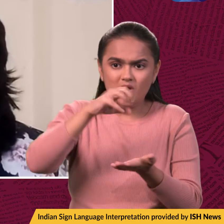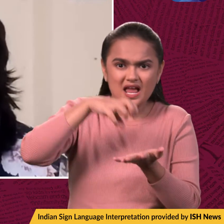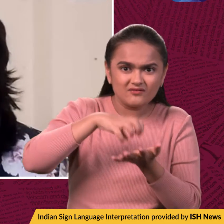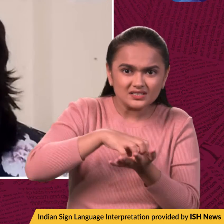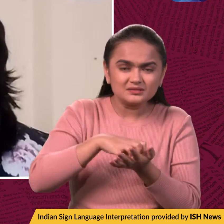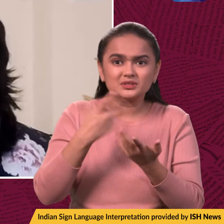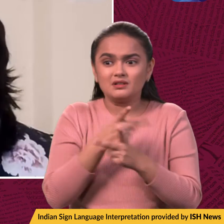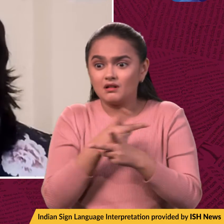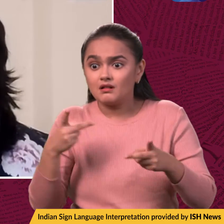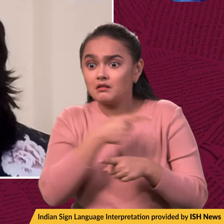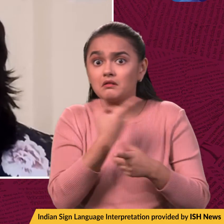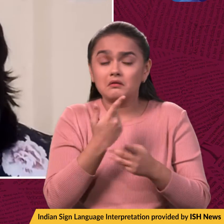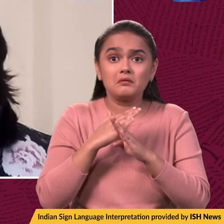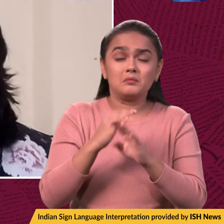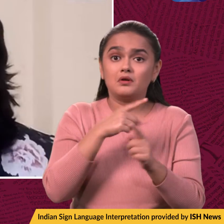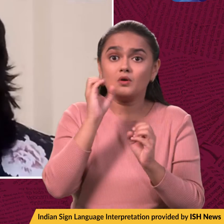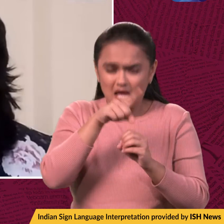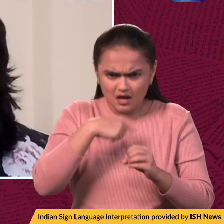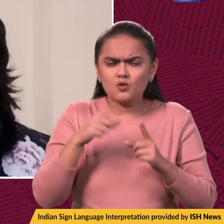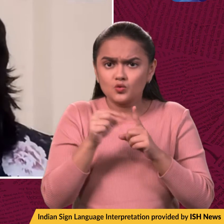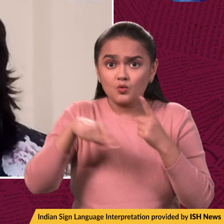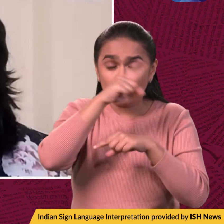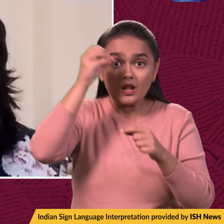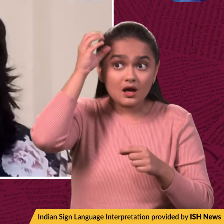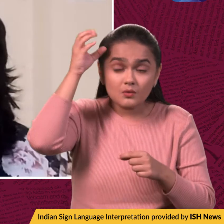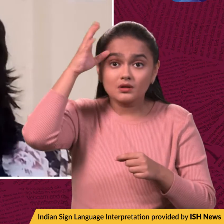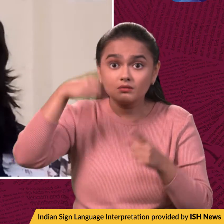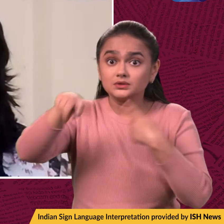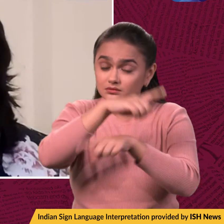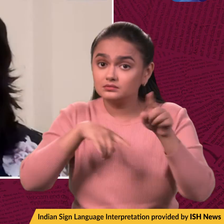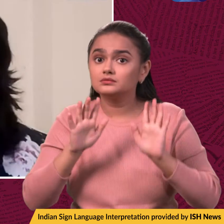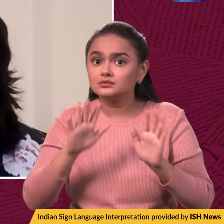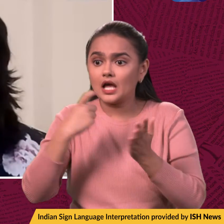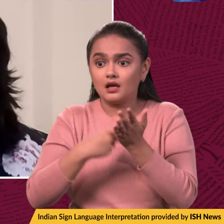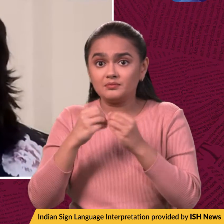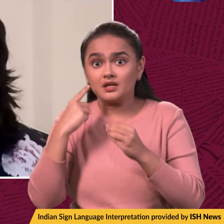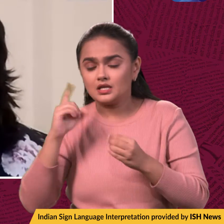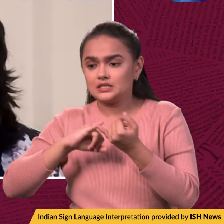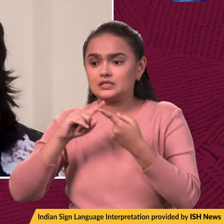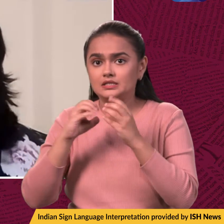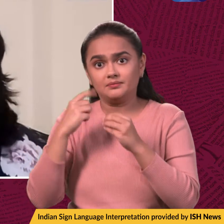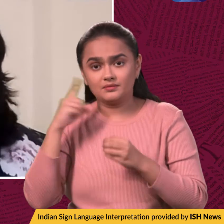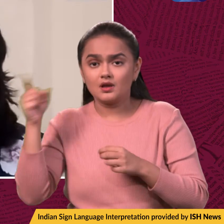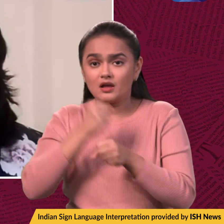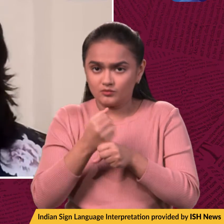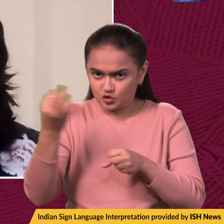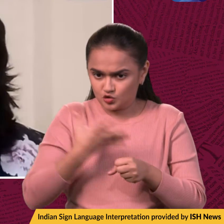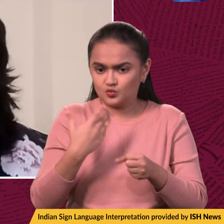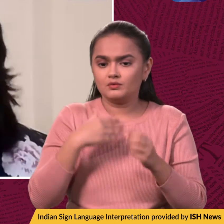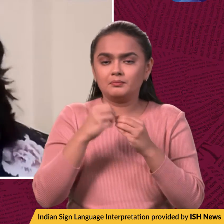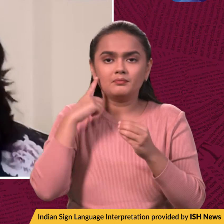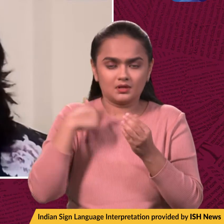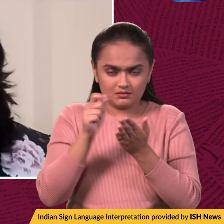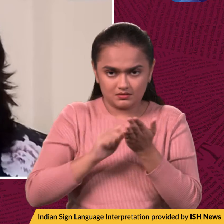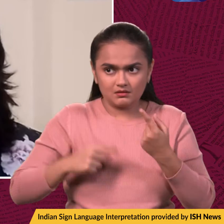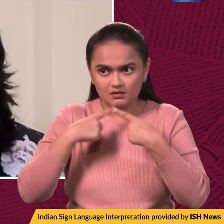advertisements. Steps are taken to create awareness through RBI and SEBI. Now, the government will introduce a bill," end quote.